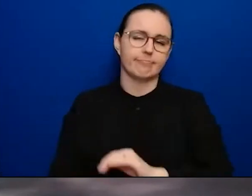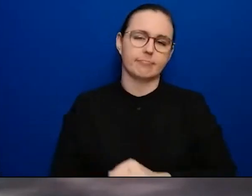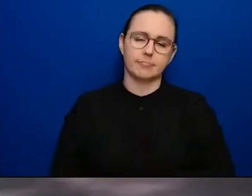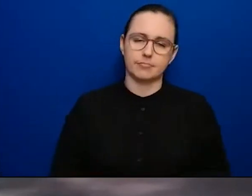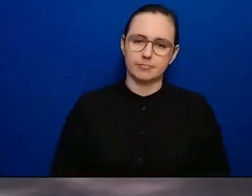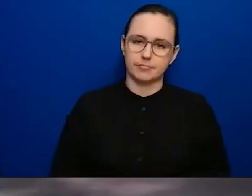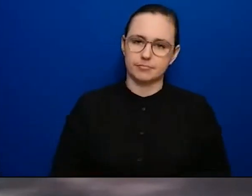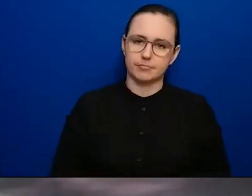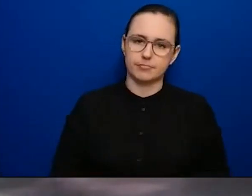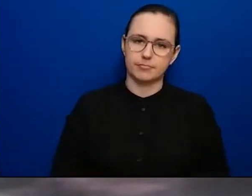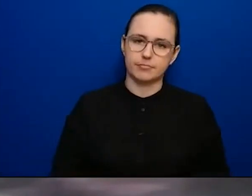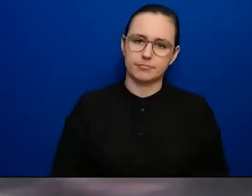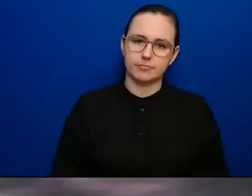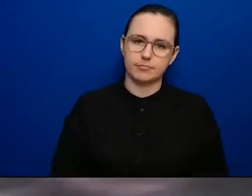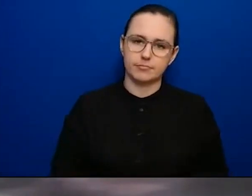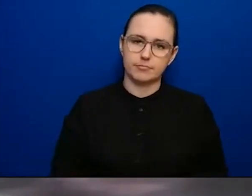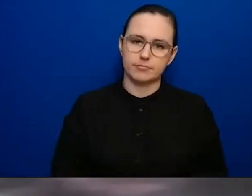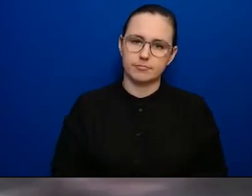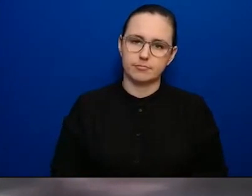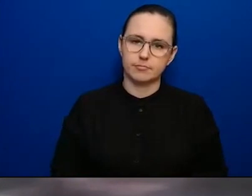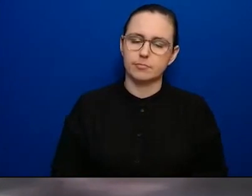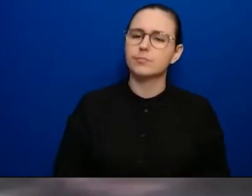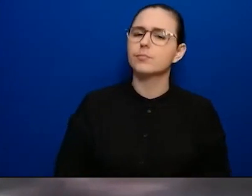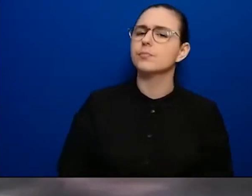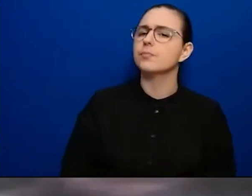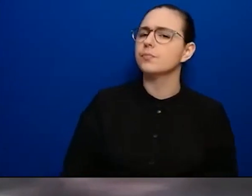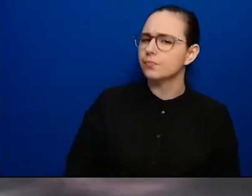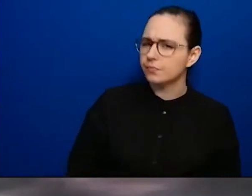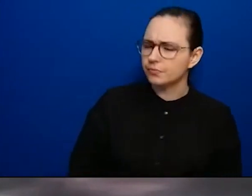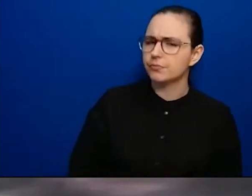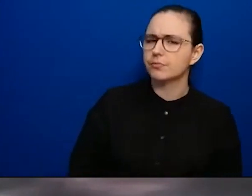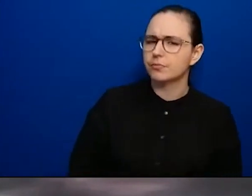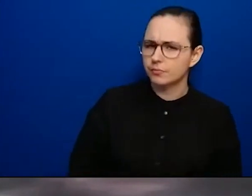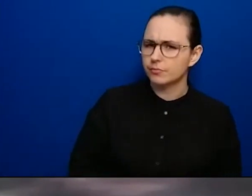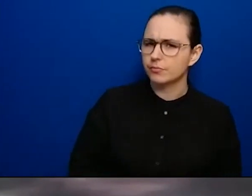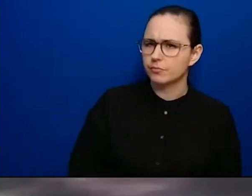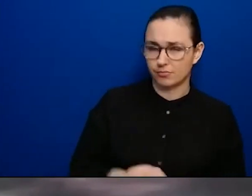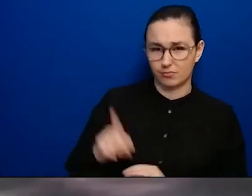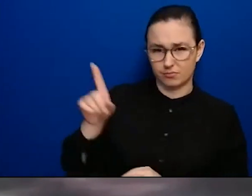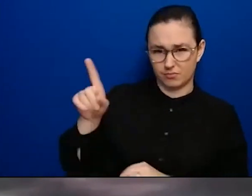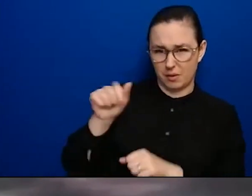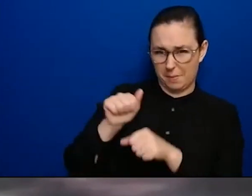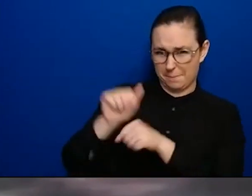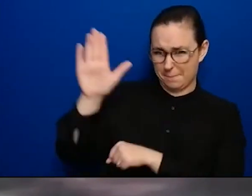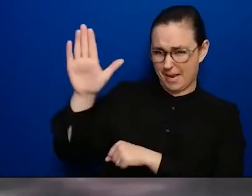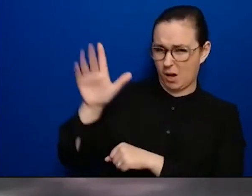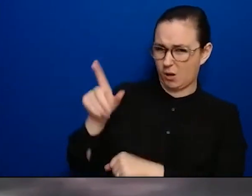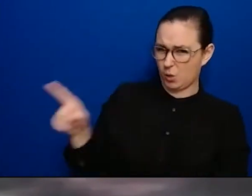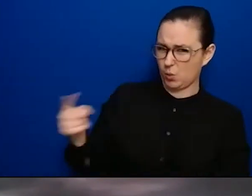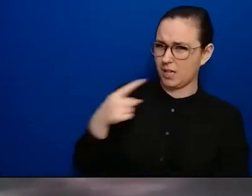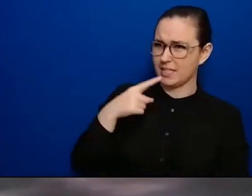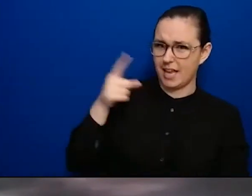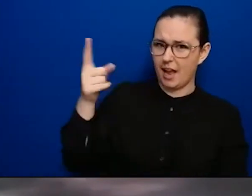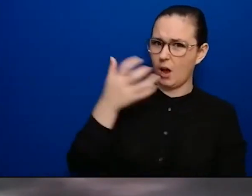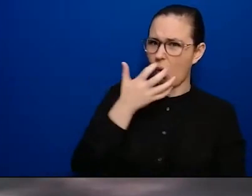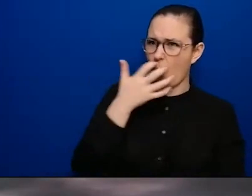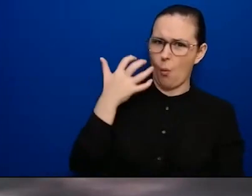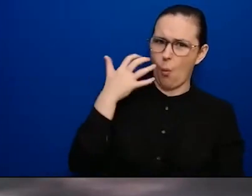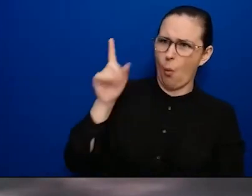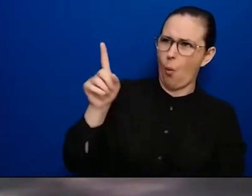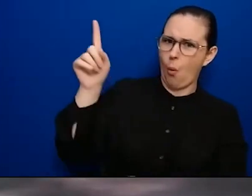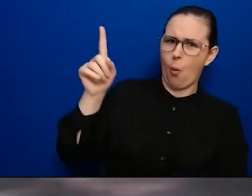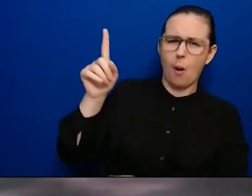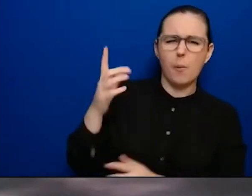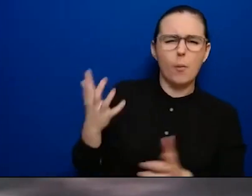Great, thank you. But also on the record-breaking heat at elevations, like what would the implications of that